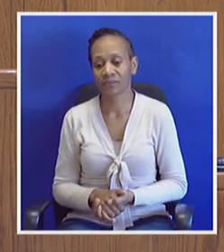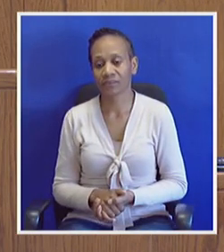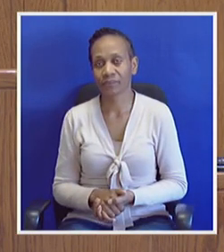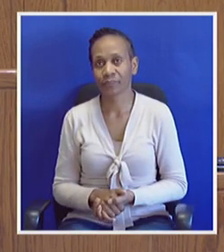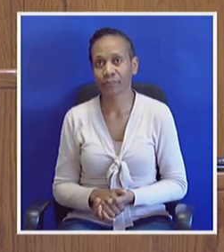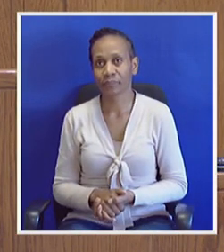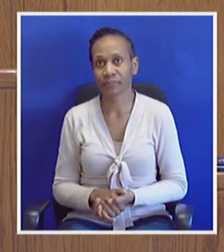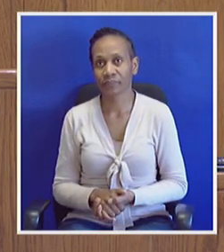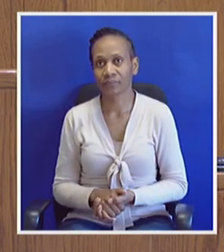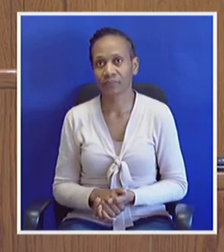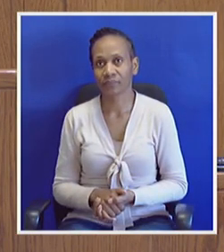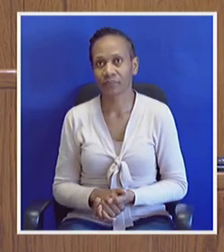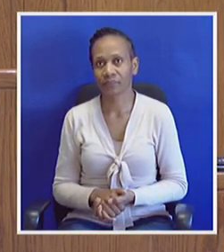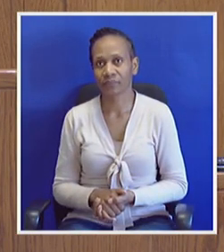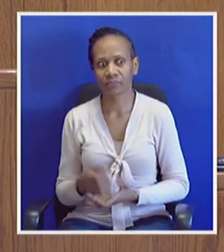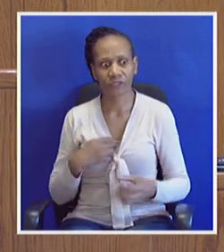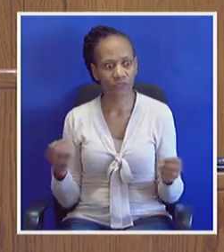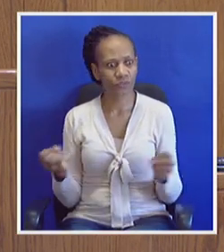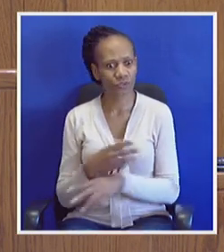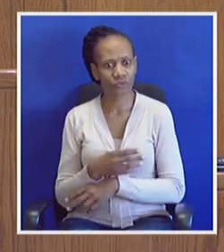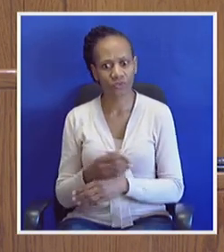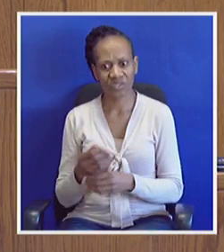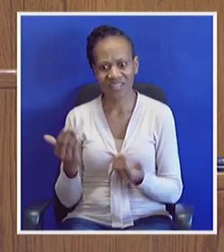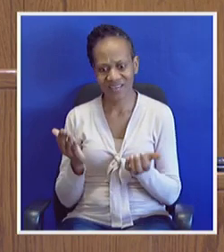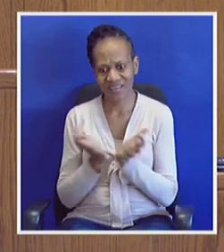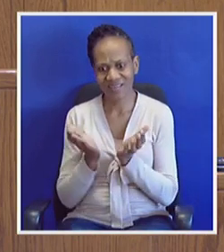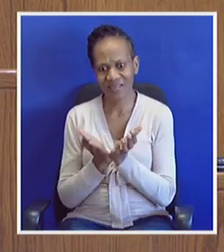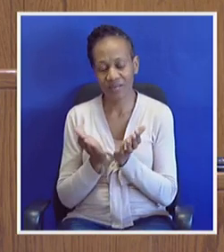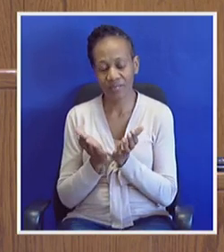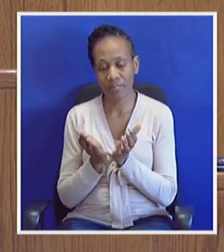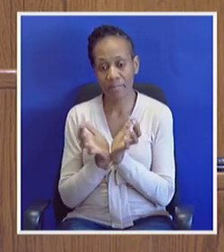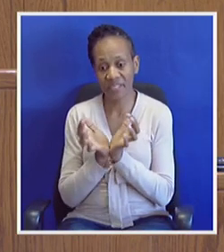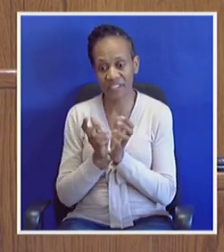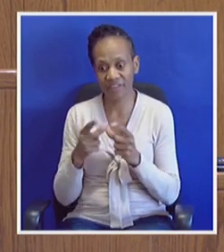it's very amazing that at the end of the day we have points of orders, but please continue.